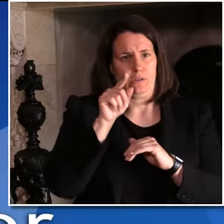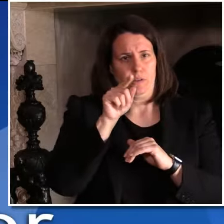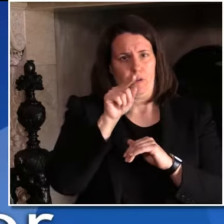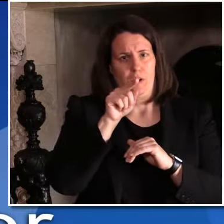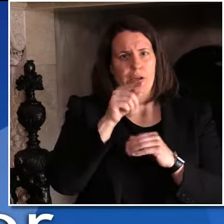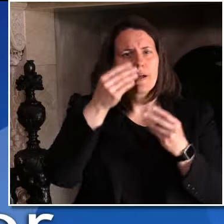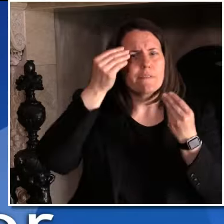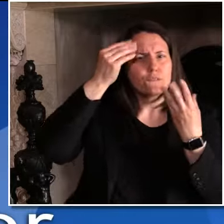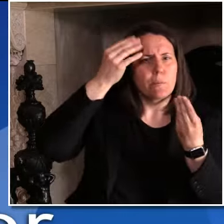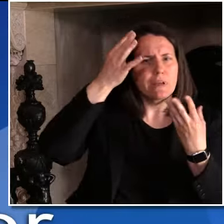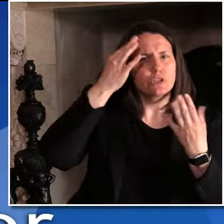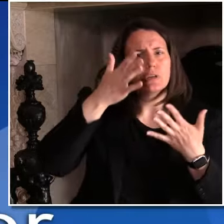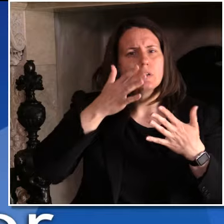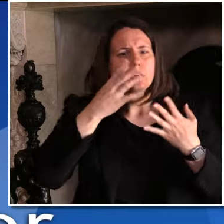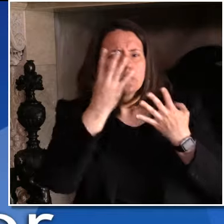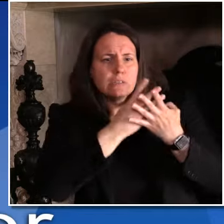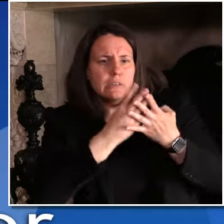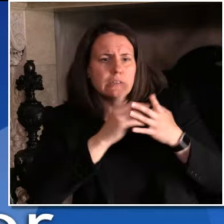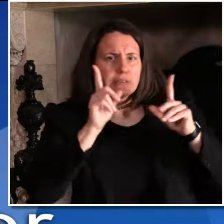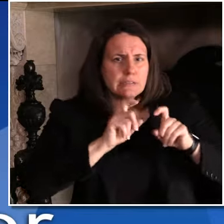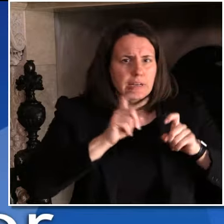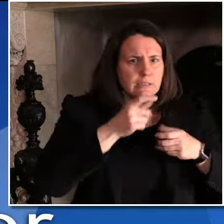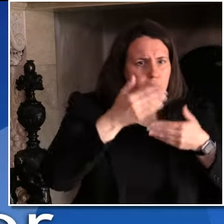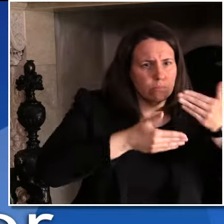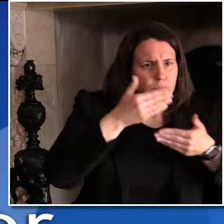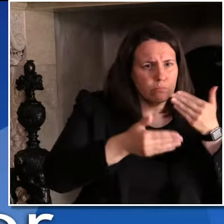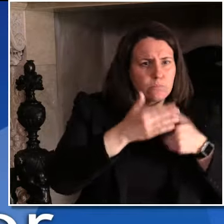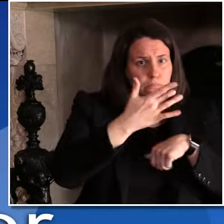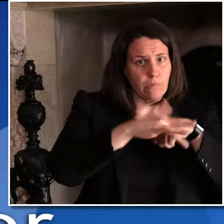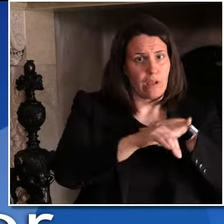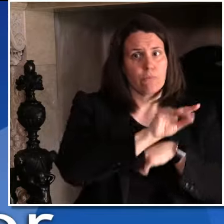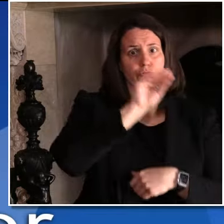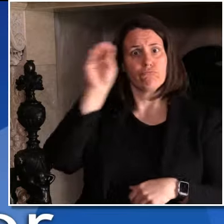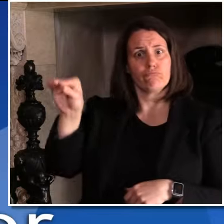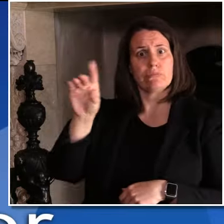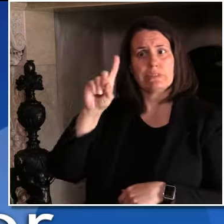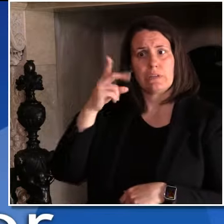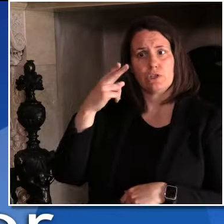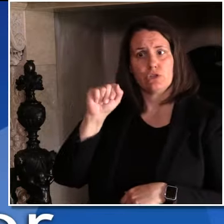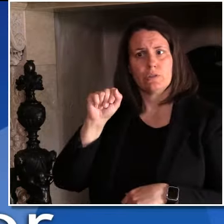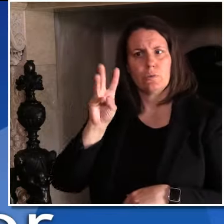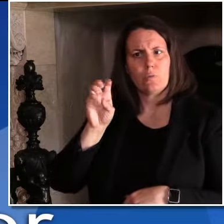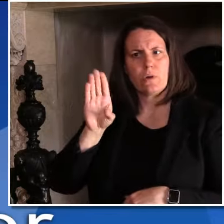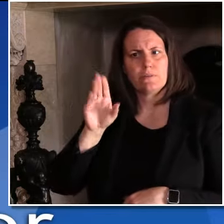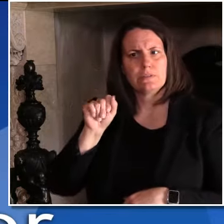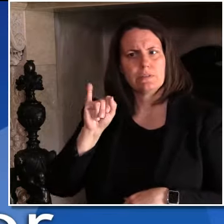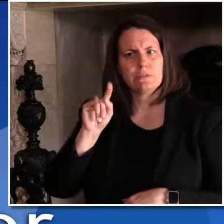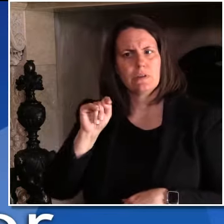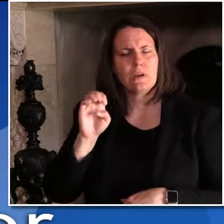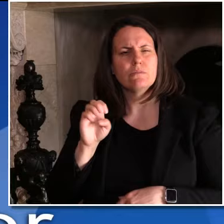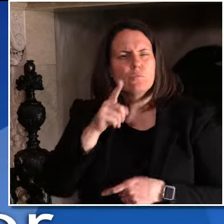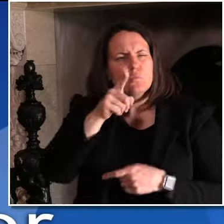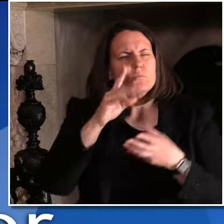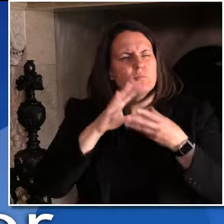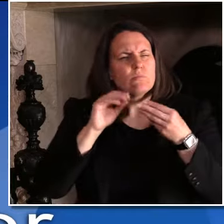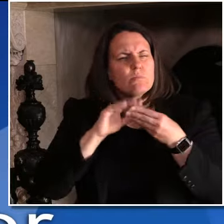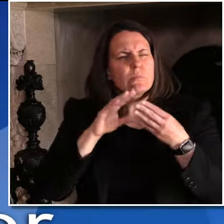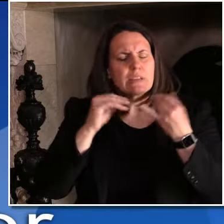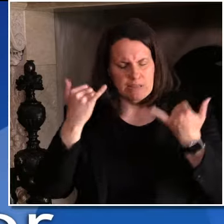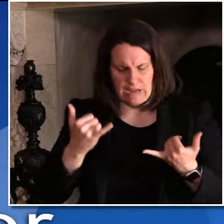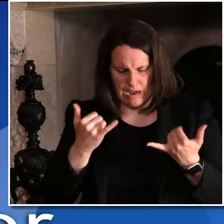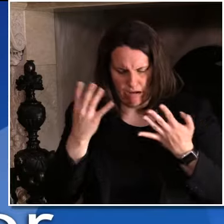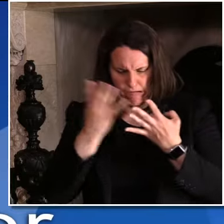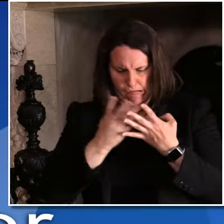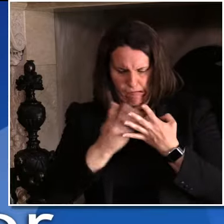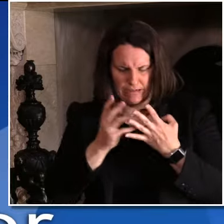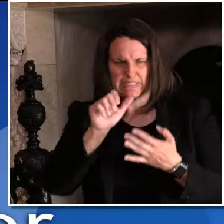like Secretary Palm had mentioned? That 10,000 number on a weekly or daily basis so that the public can monitor how close the state is